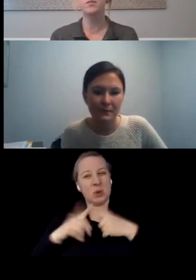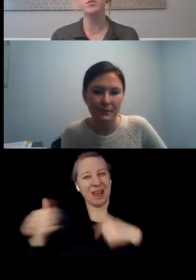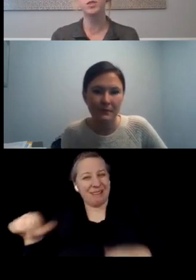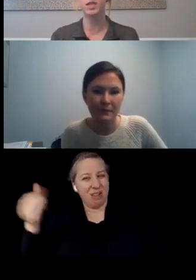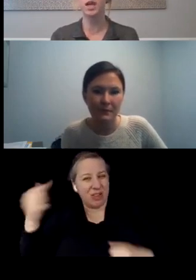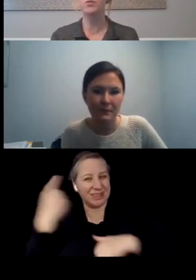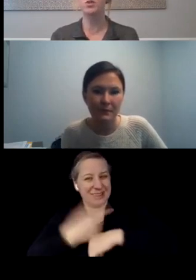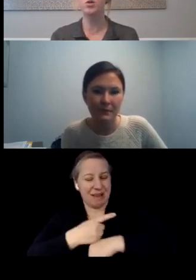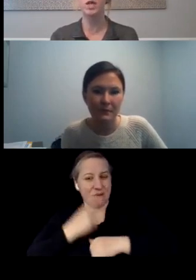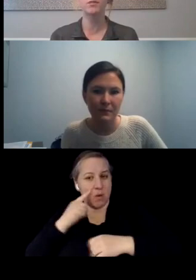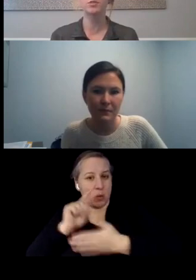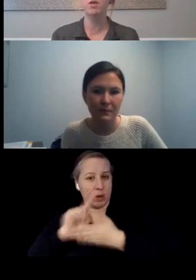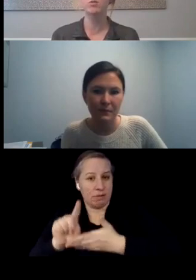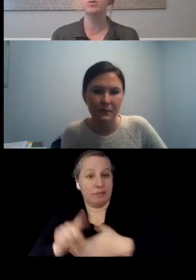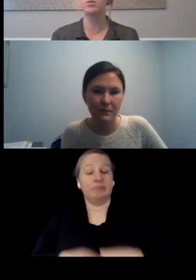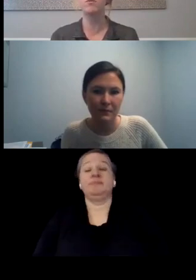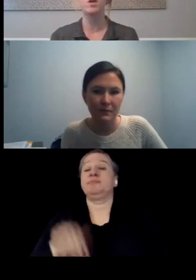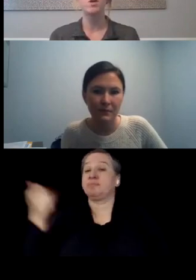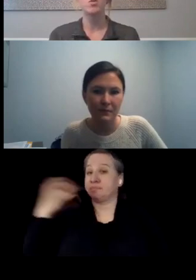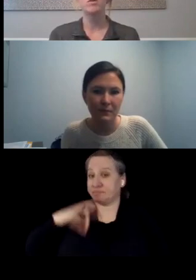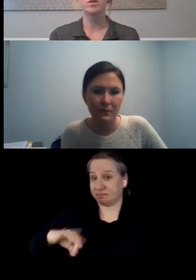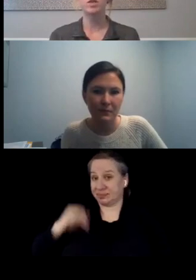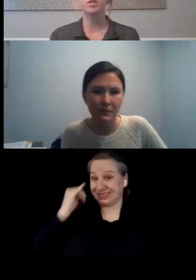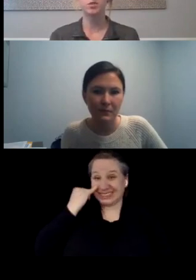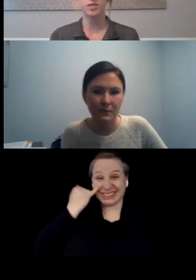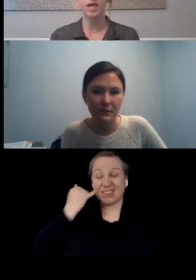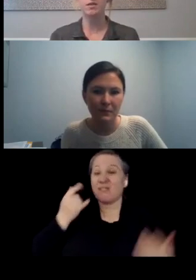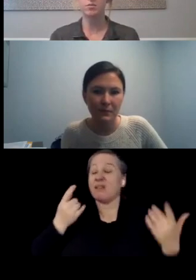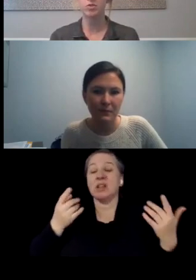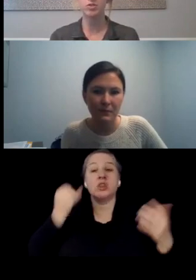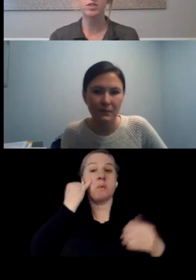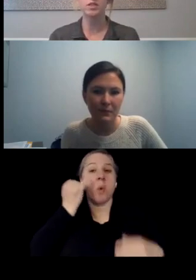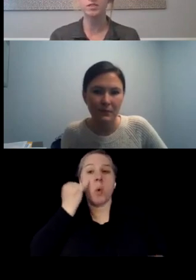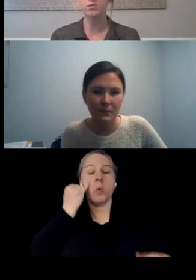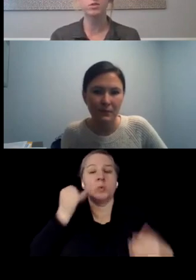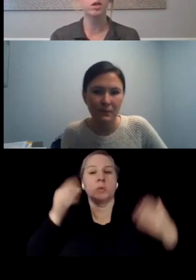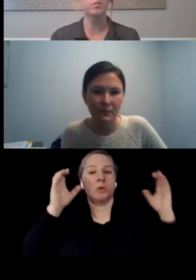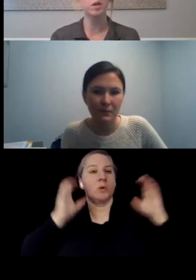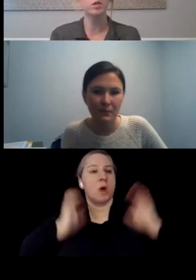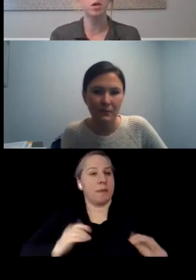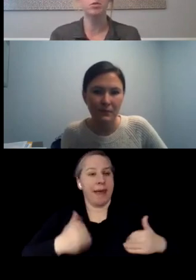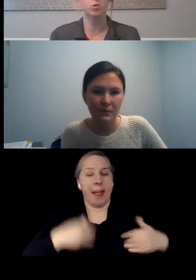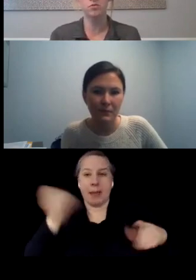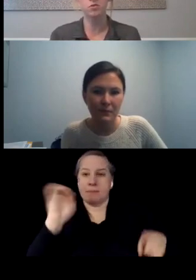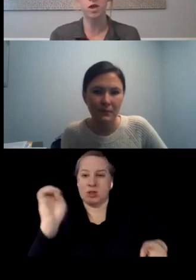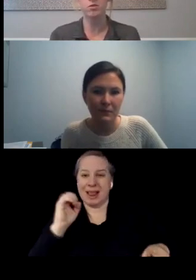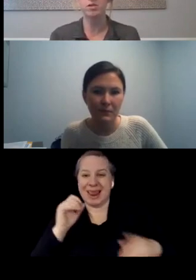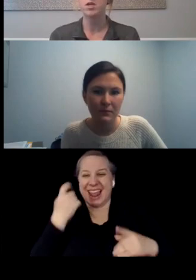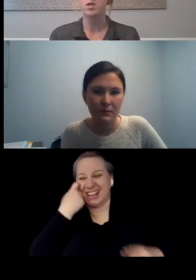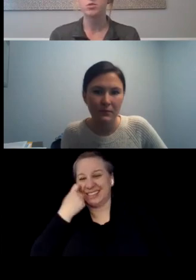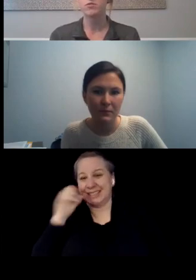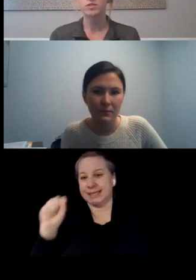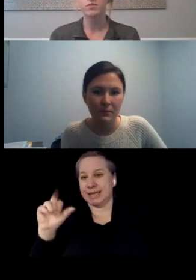benefit is if you did have to go in after hours. So if one of our customers had an emergency, like Sarah was talking about, we are